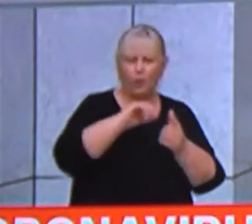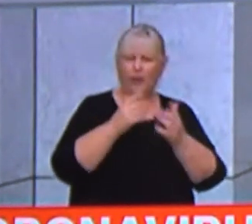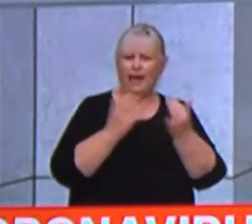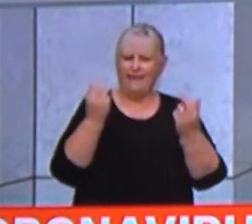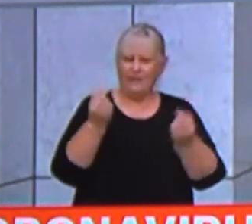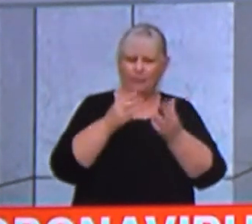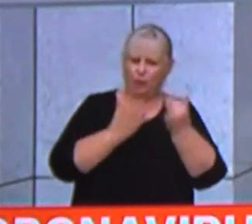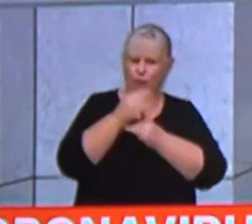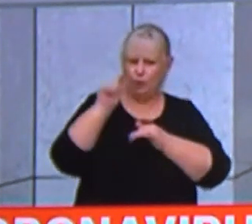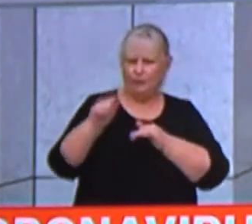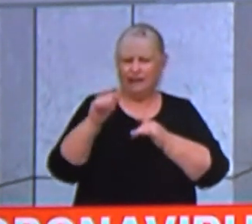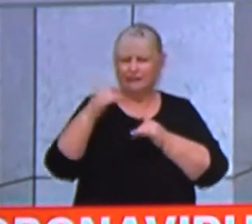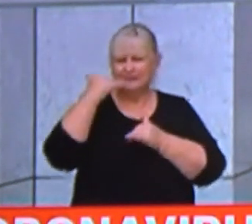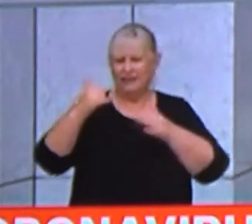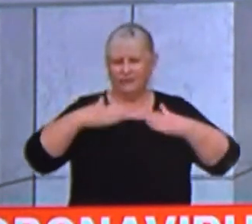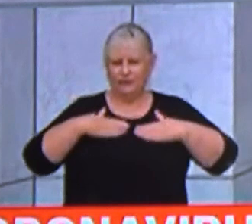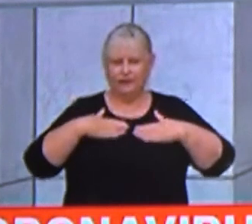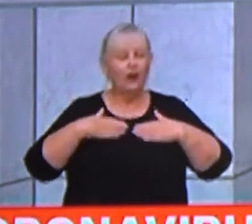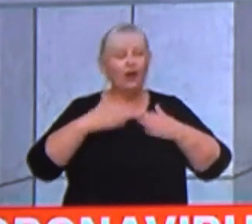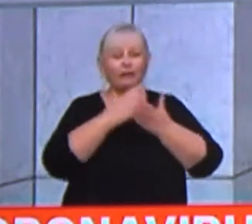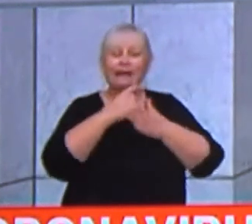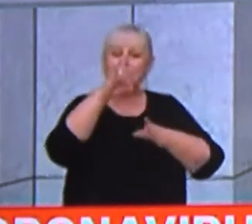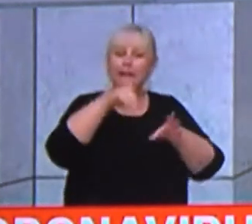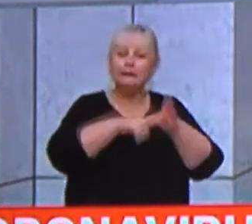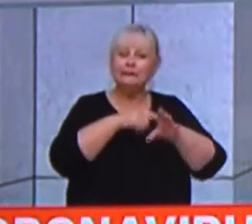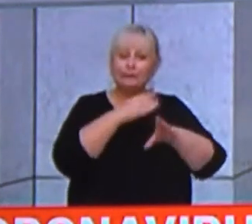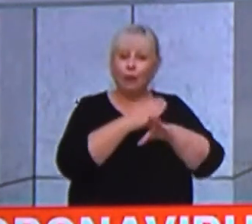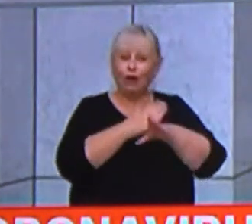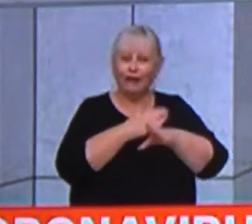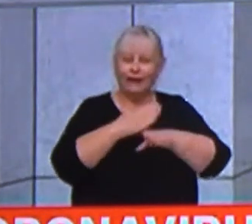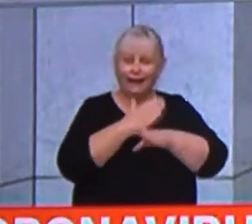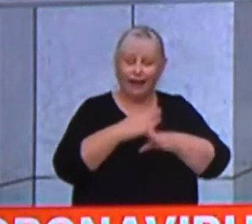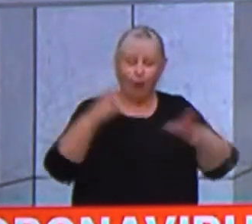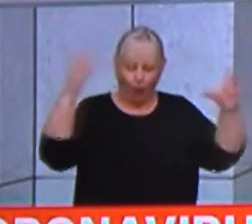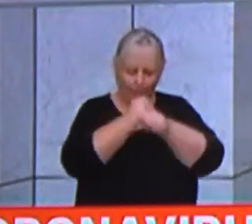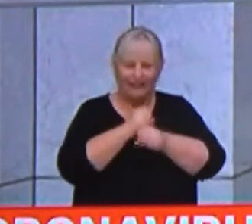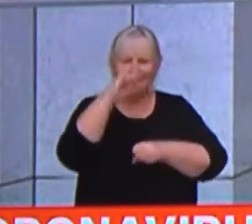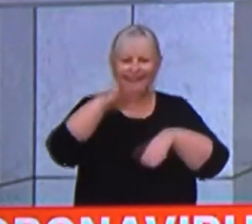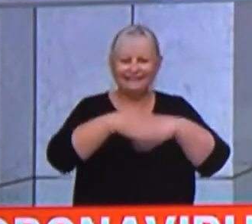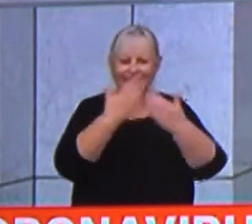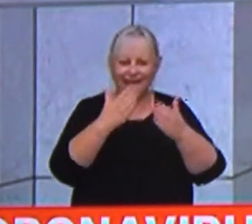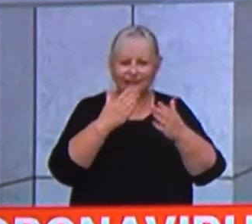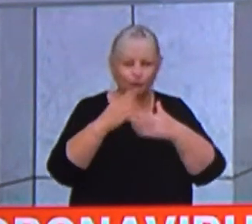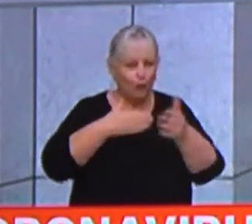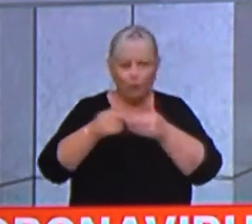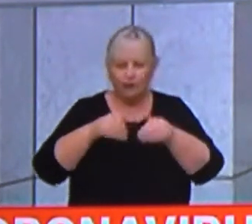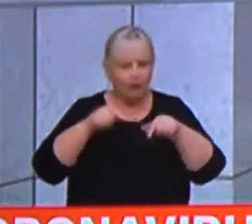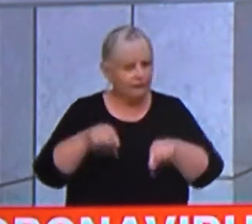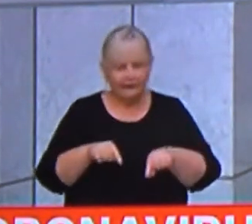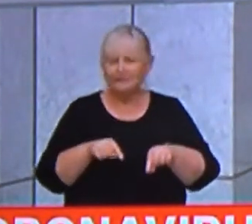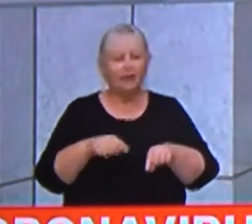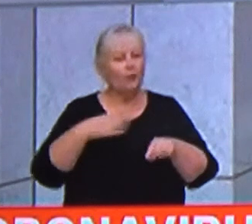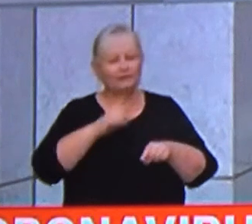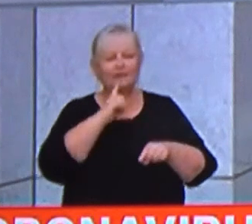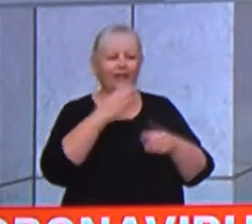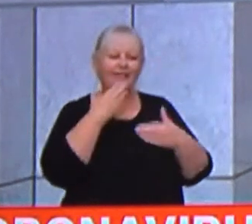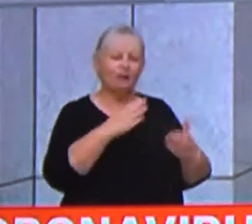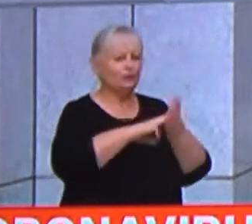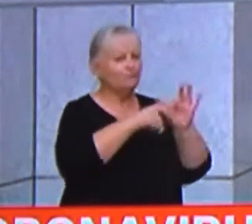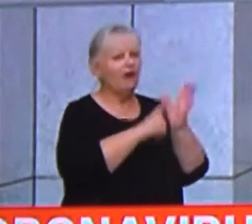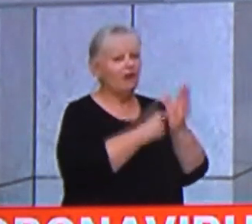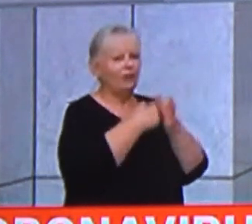we have one of the broadest and most reflective testing regimes, and this is borne up by the